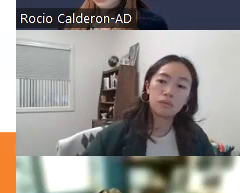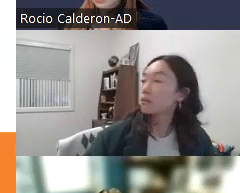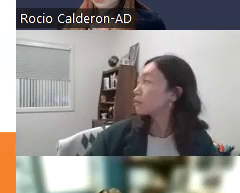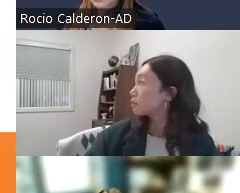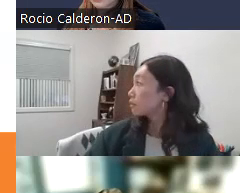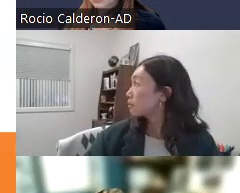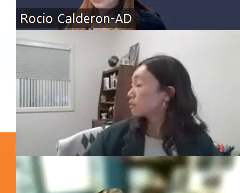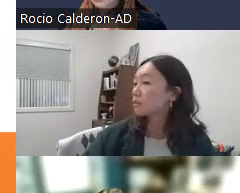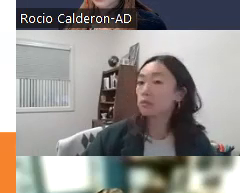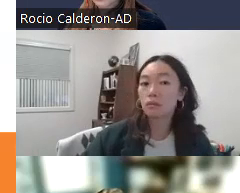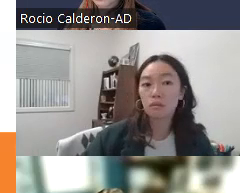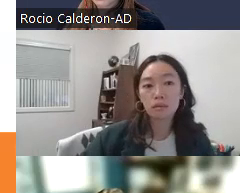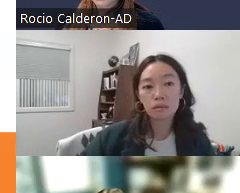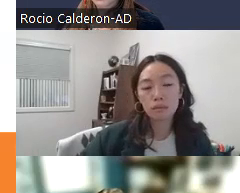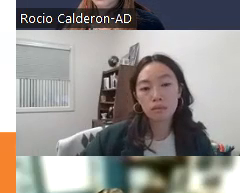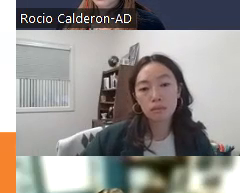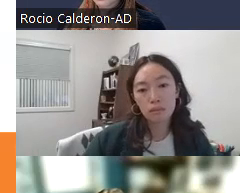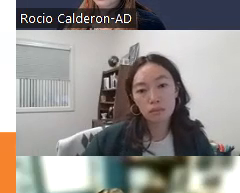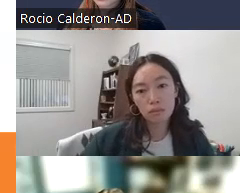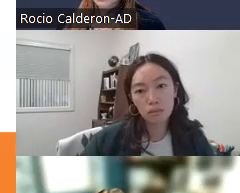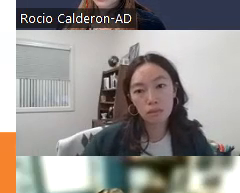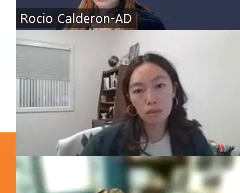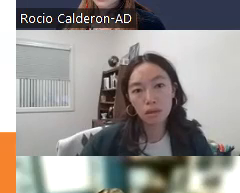that repaired as well?